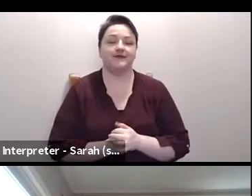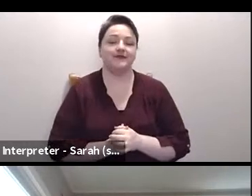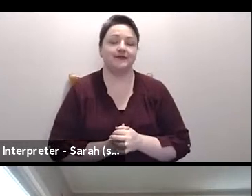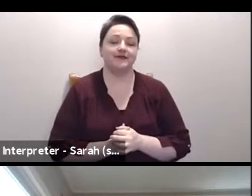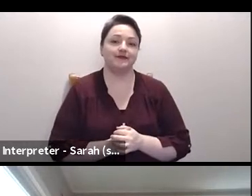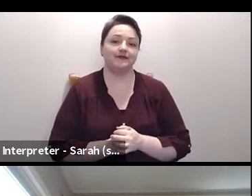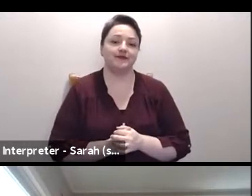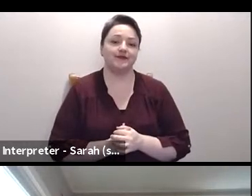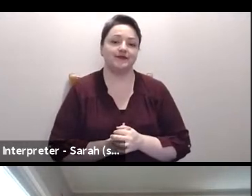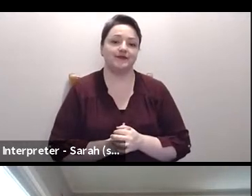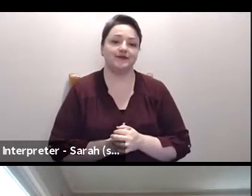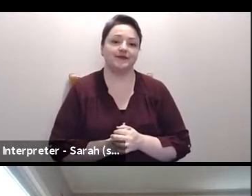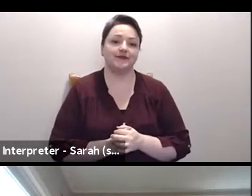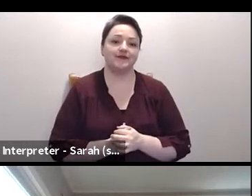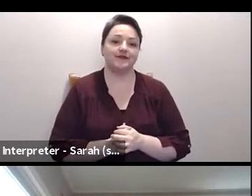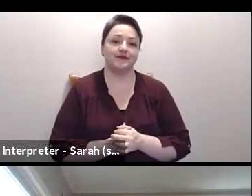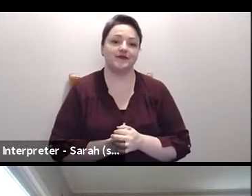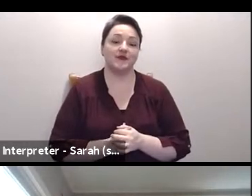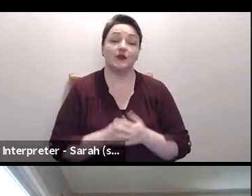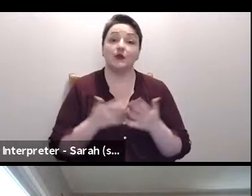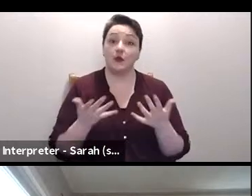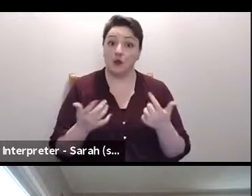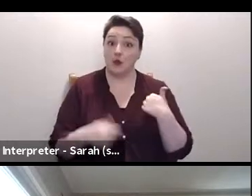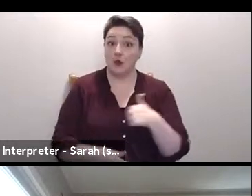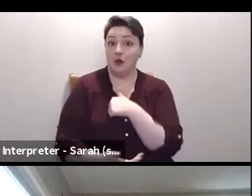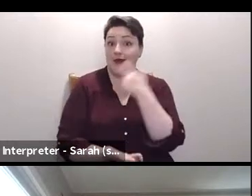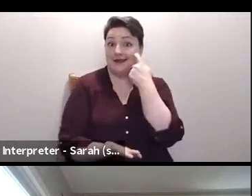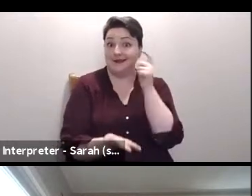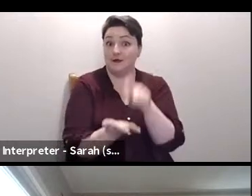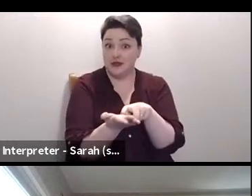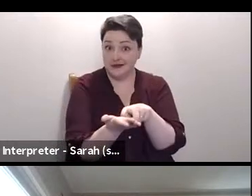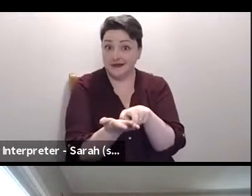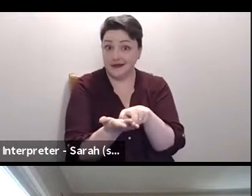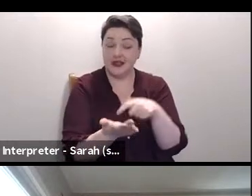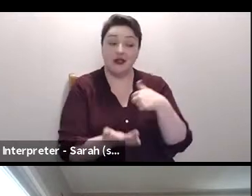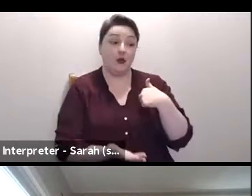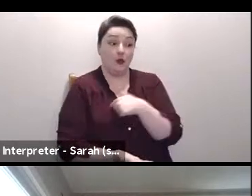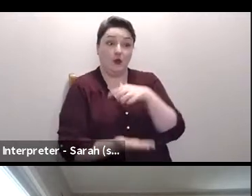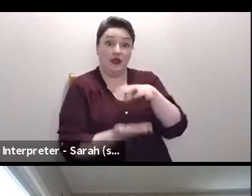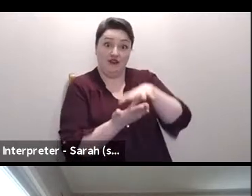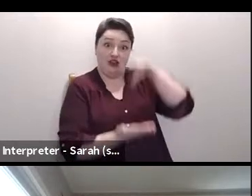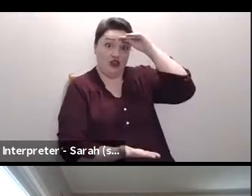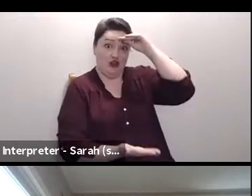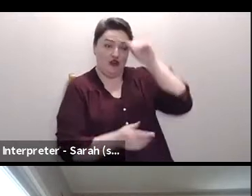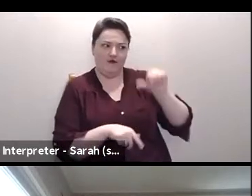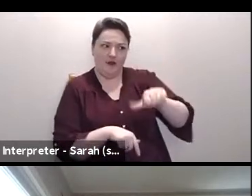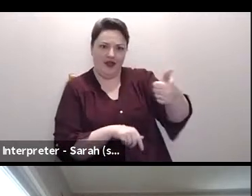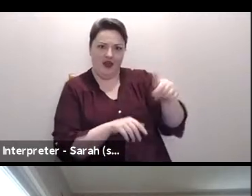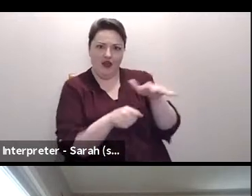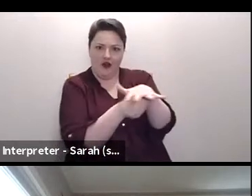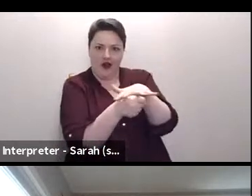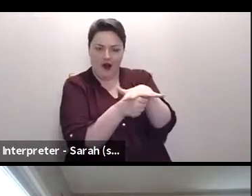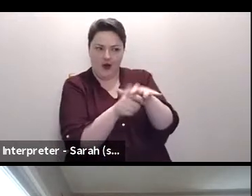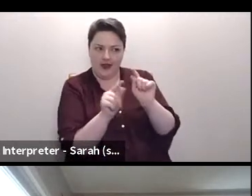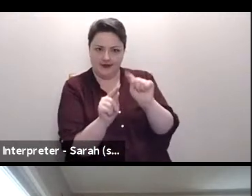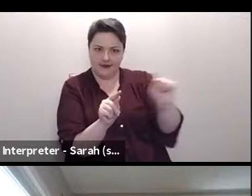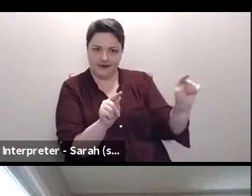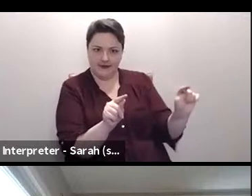So the thing that we notice, the thing that we've learned from these places is